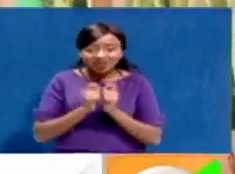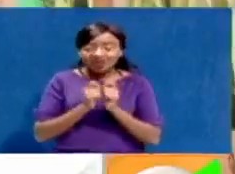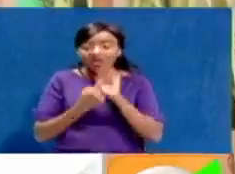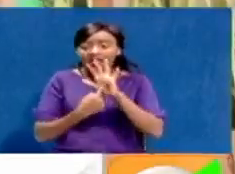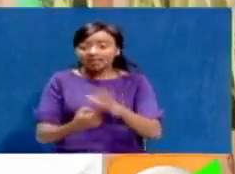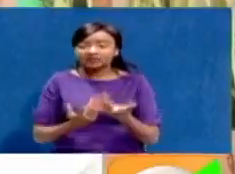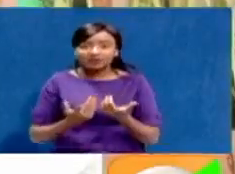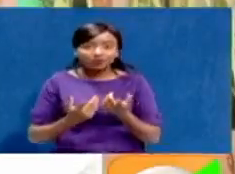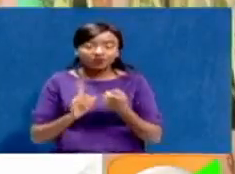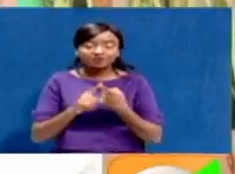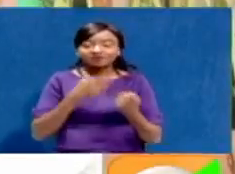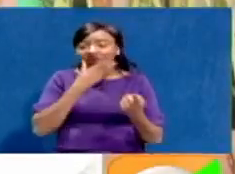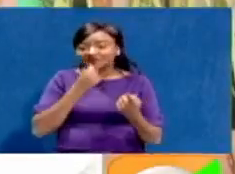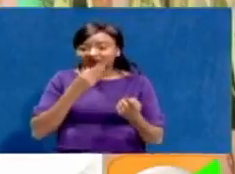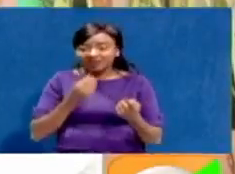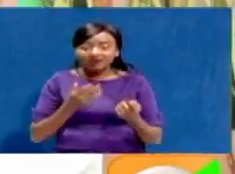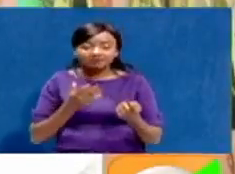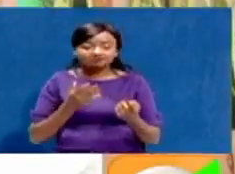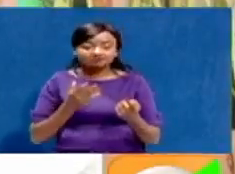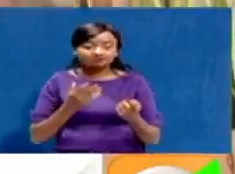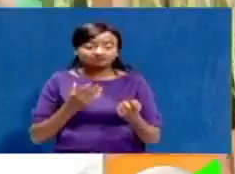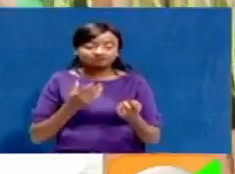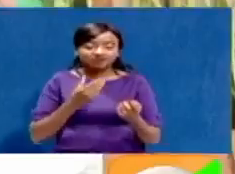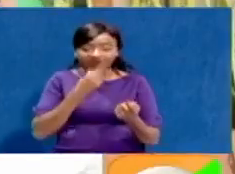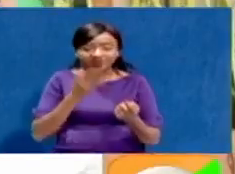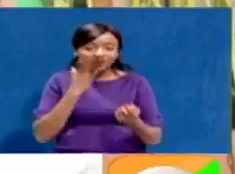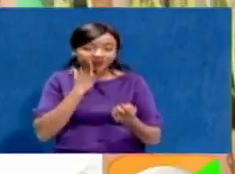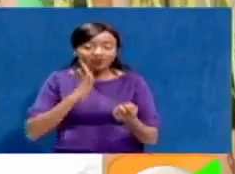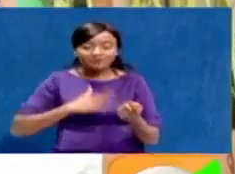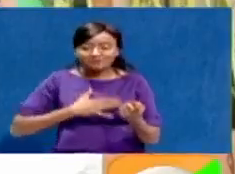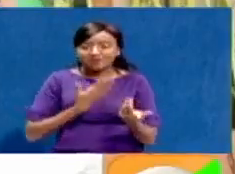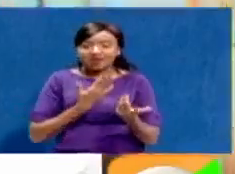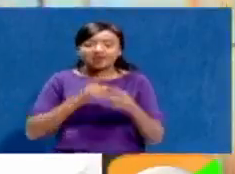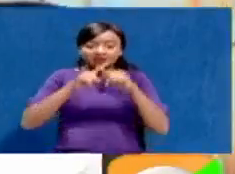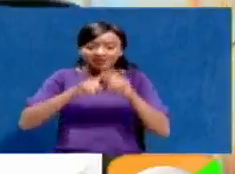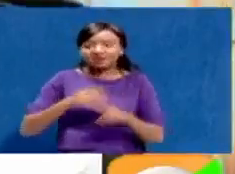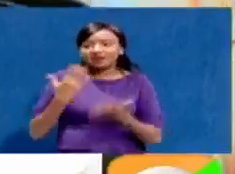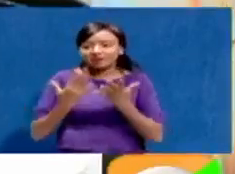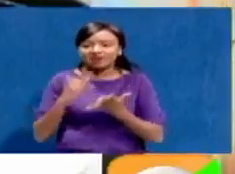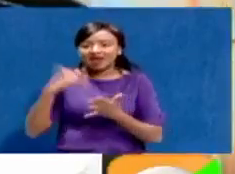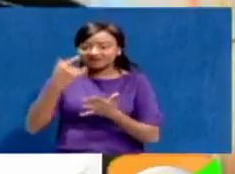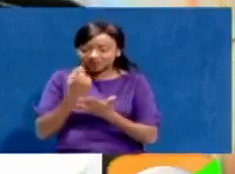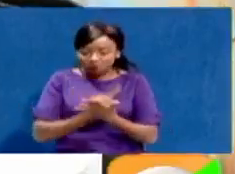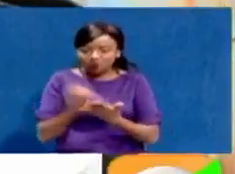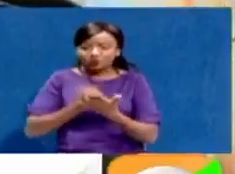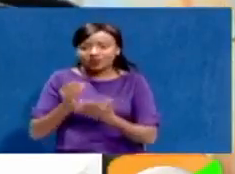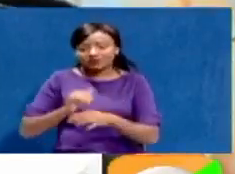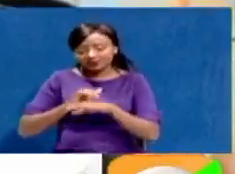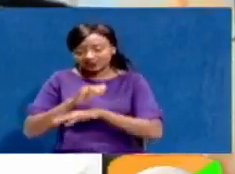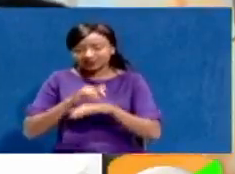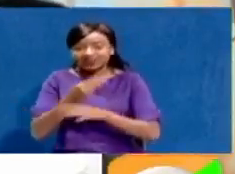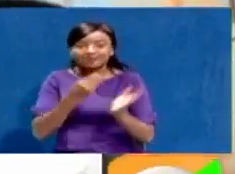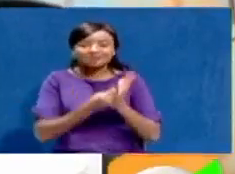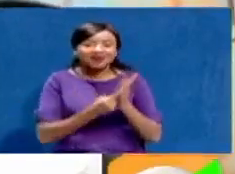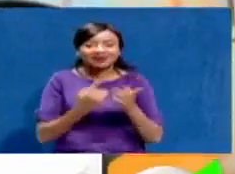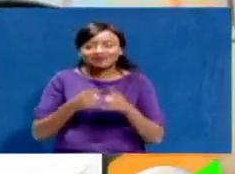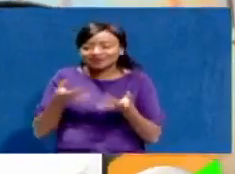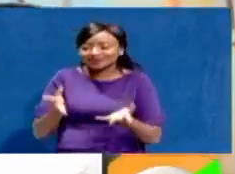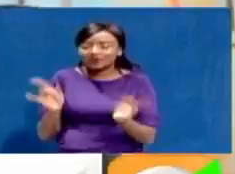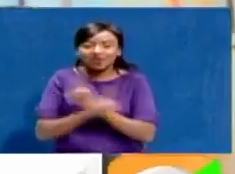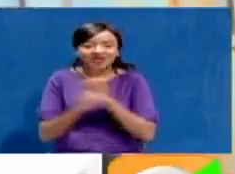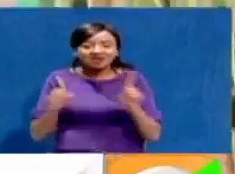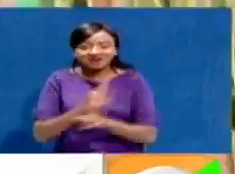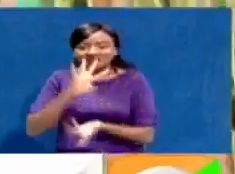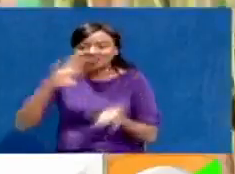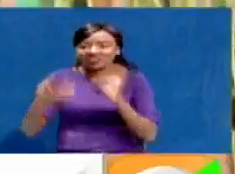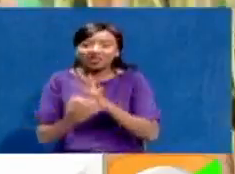walikuwa wana kutegemea like after 1 month ama maybe like a week even watumie kitu support, lakini vitu zote zimesimama.